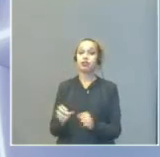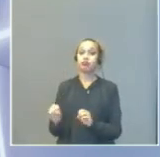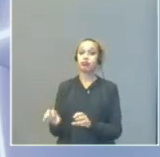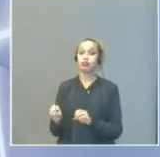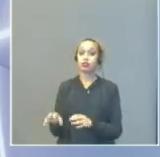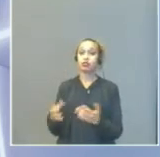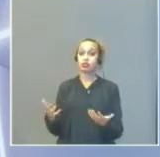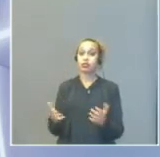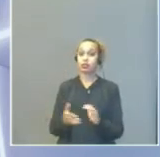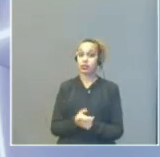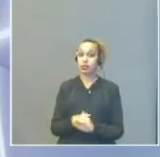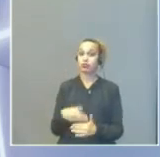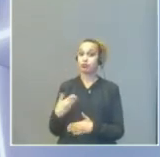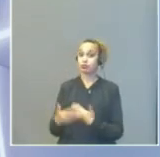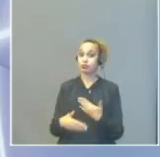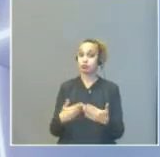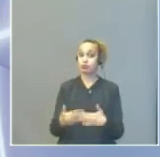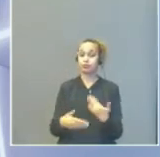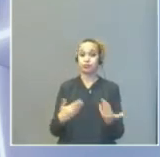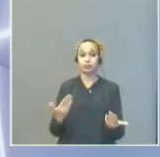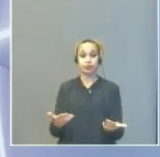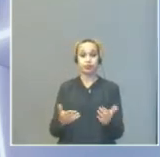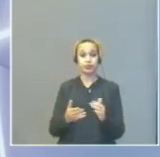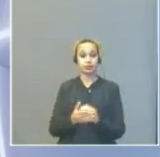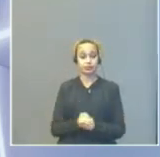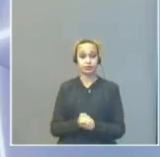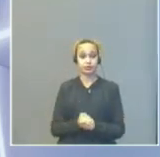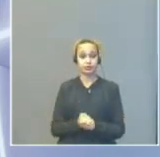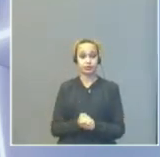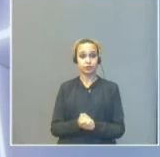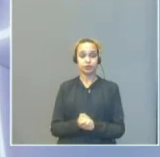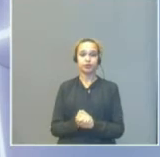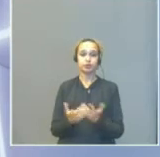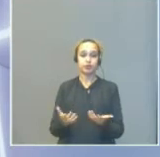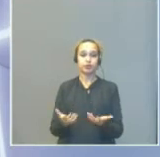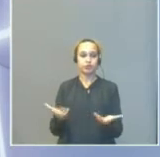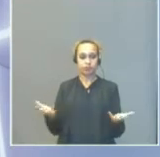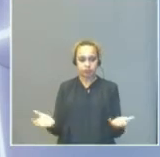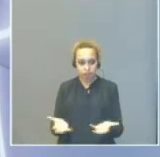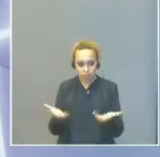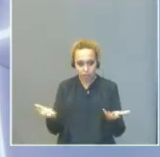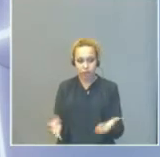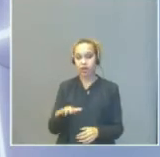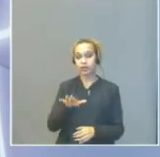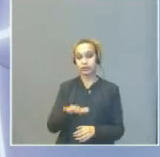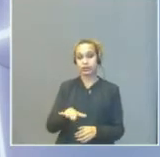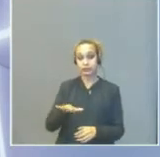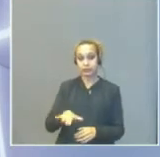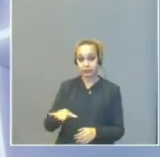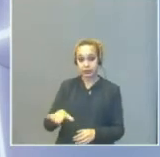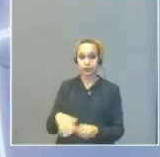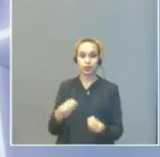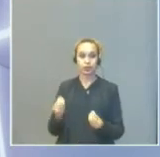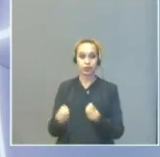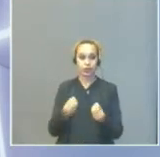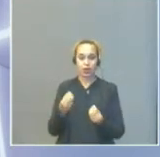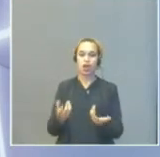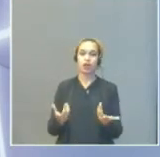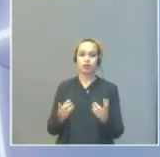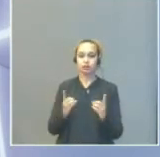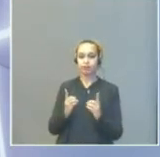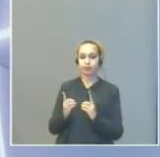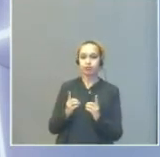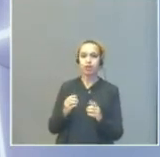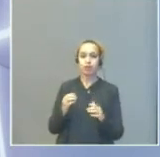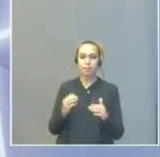industrial process that puts kids, you know, through a dynamic and produces jobs and access